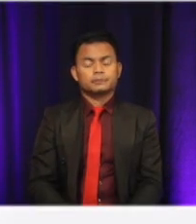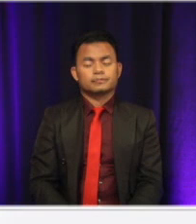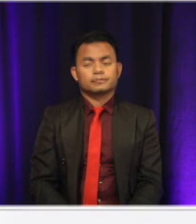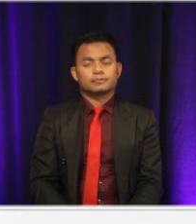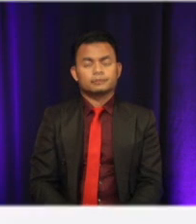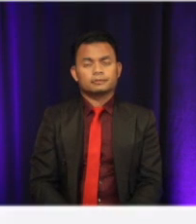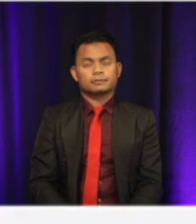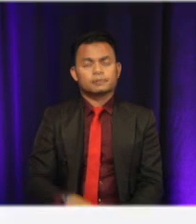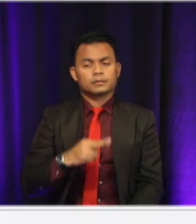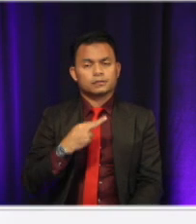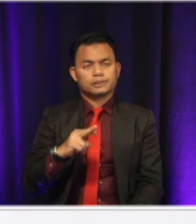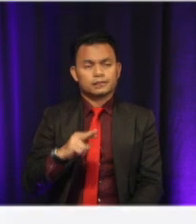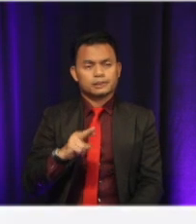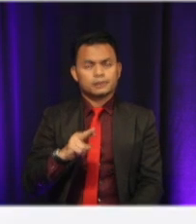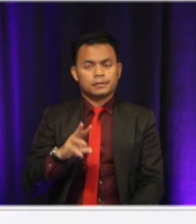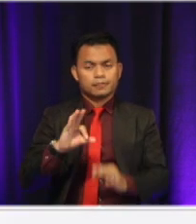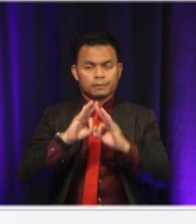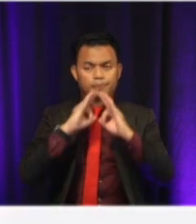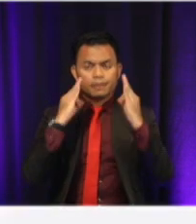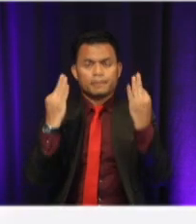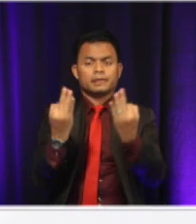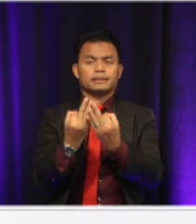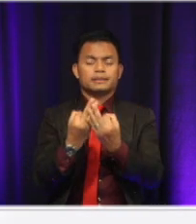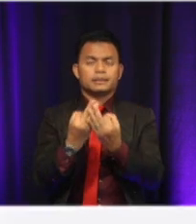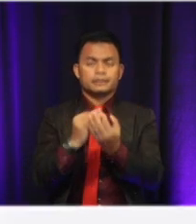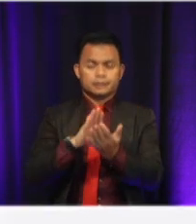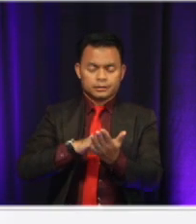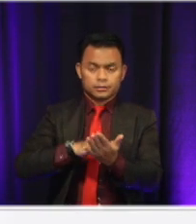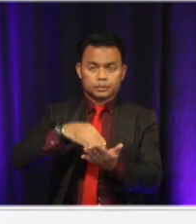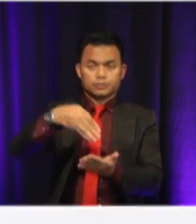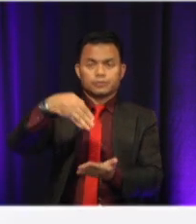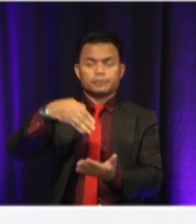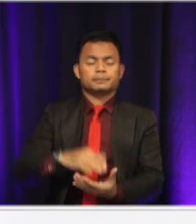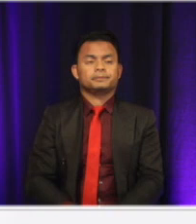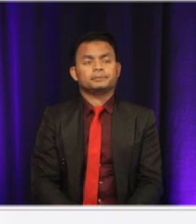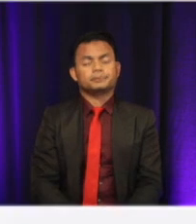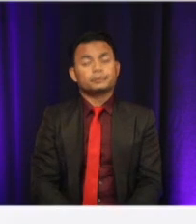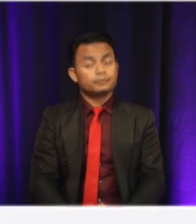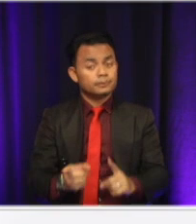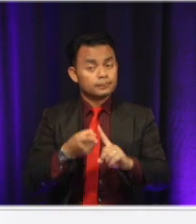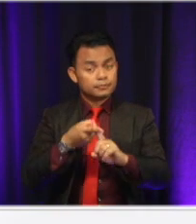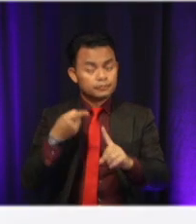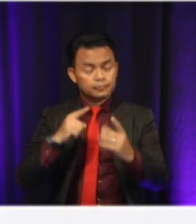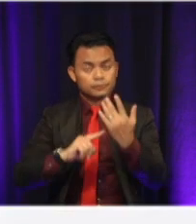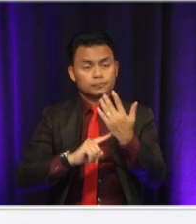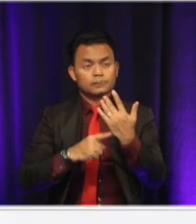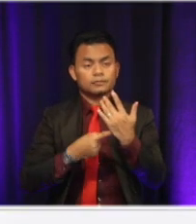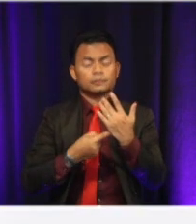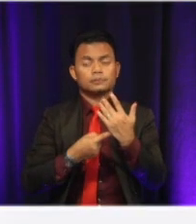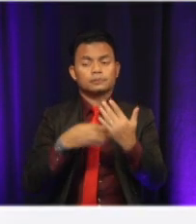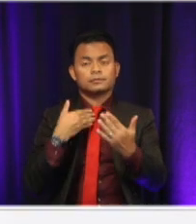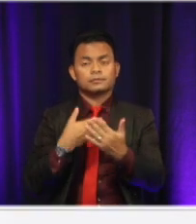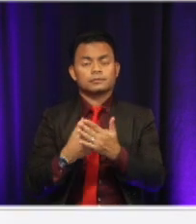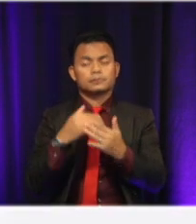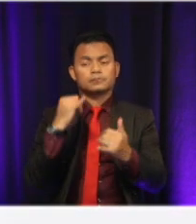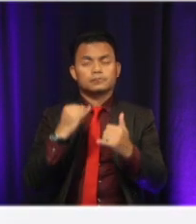family grows. What are you going to do? From the beginning up till the end of the novel, the idea of family